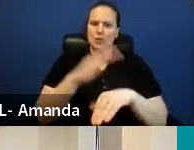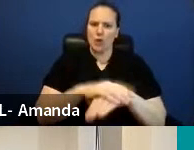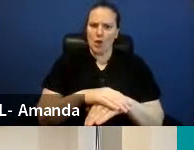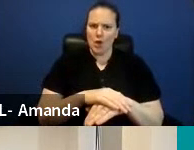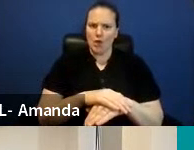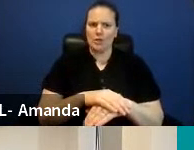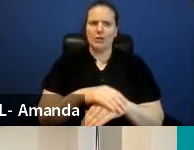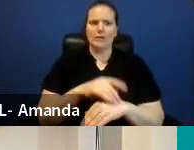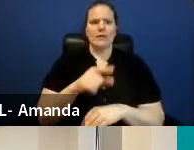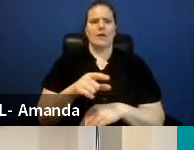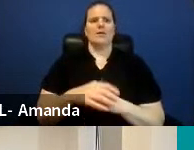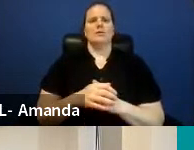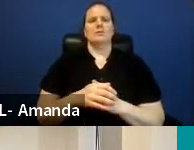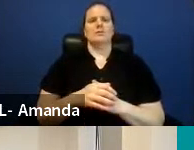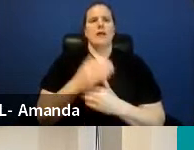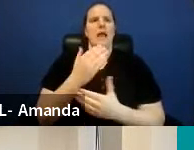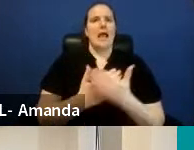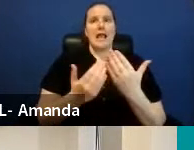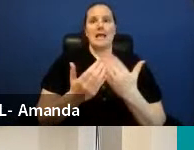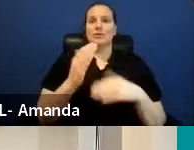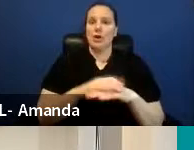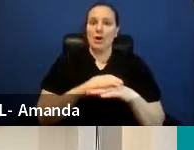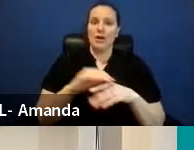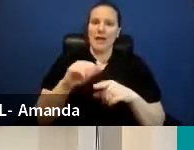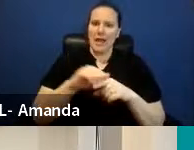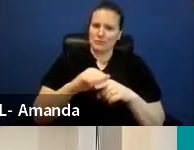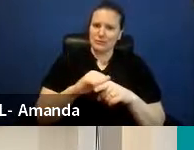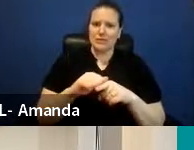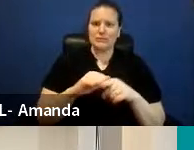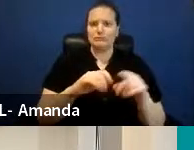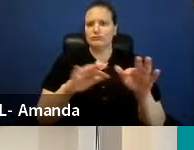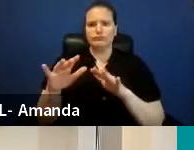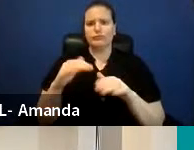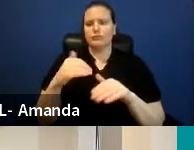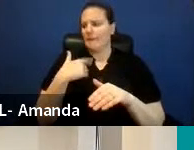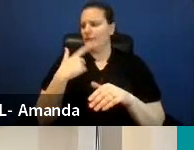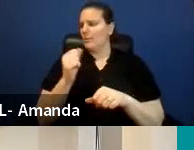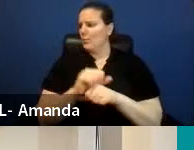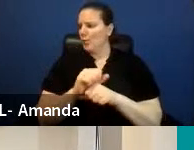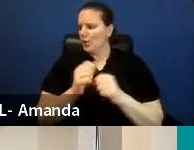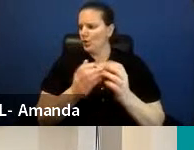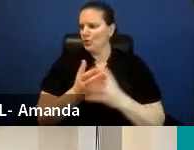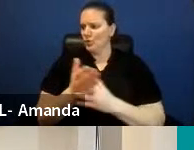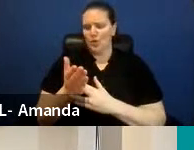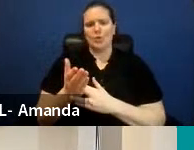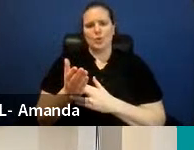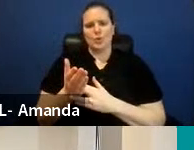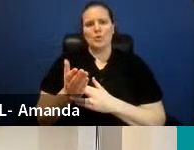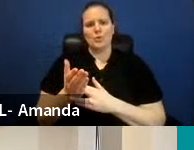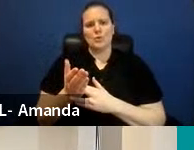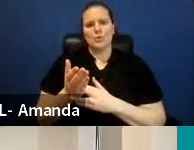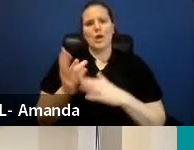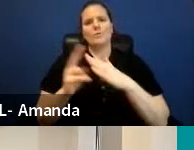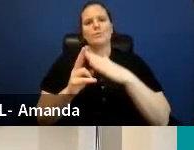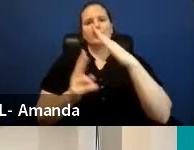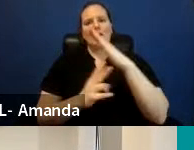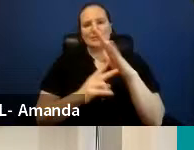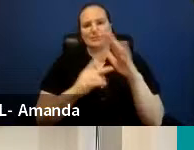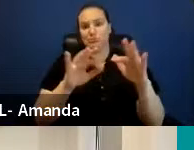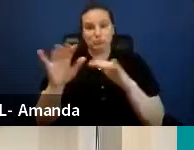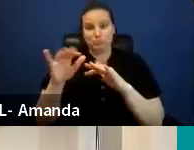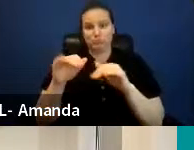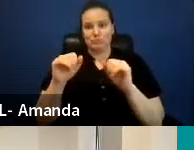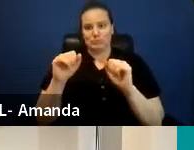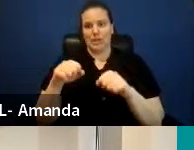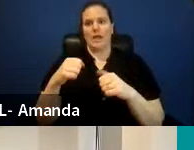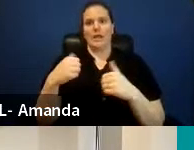some hands-on exercises to have them work through a bridge that can